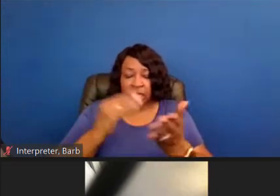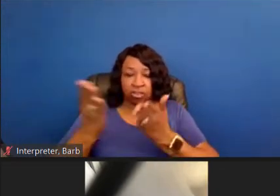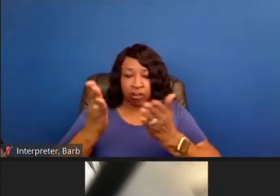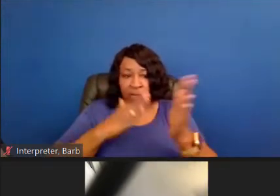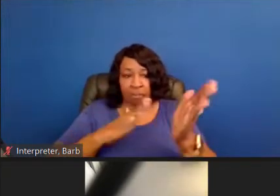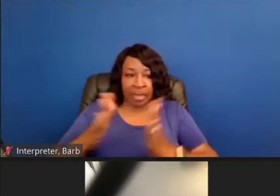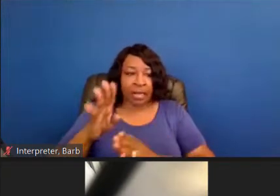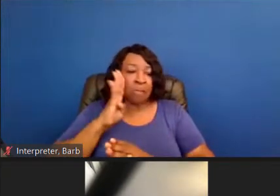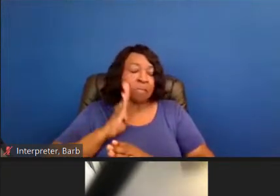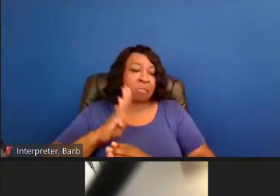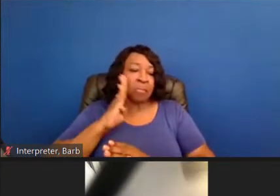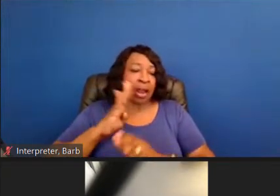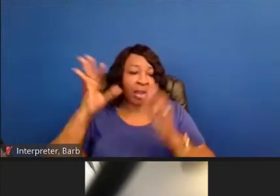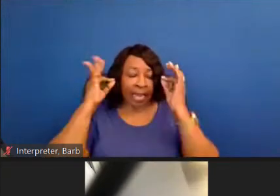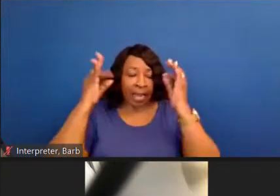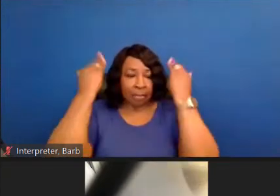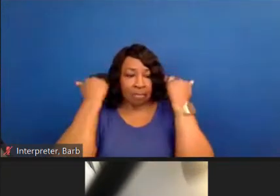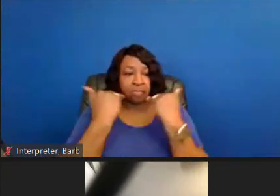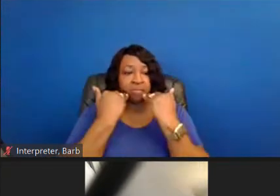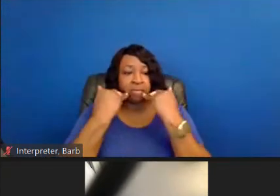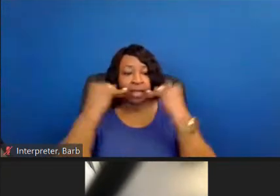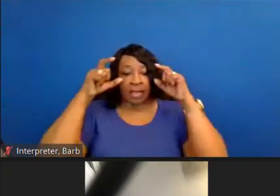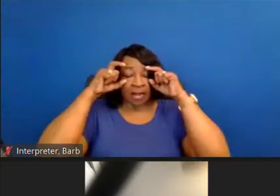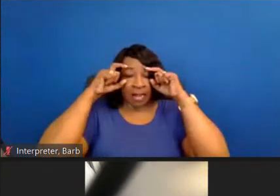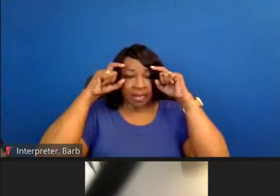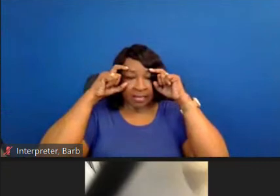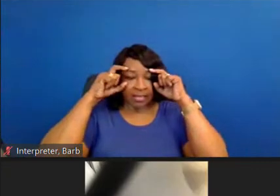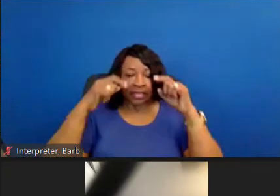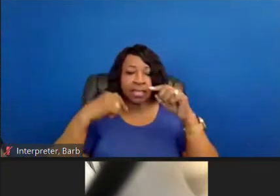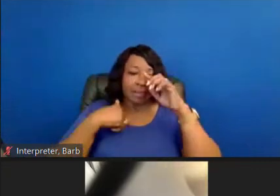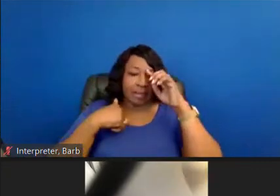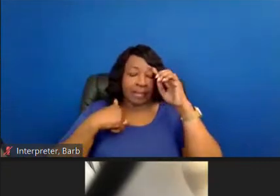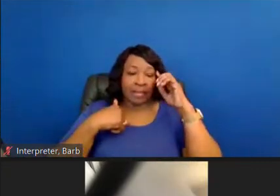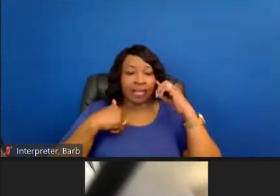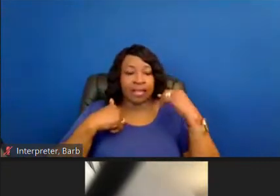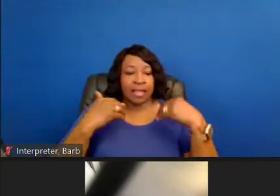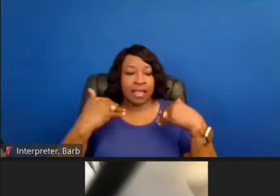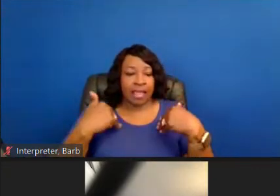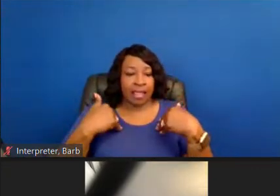hair, bopped with glasses. I'm wearing a